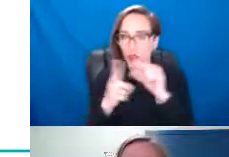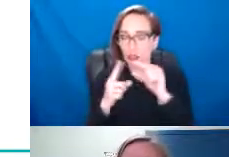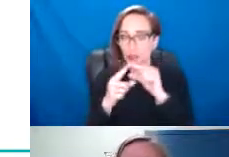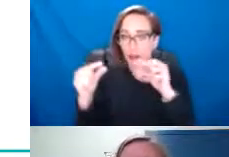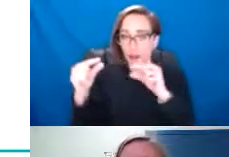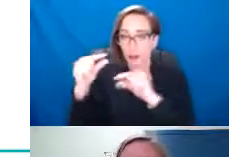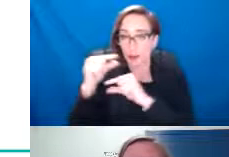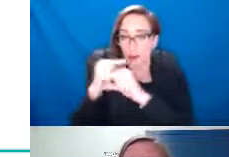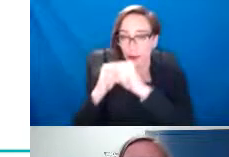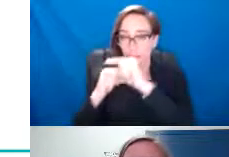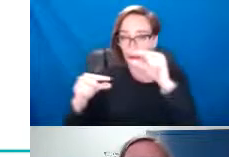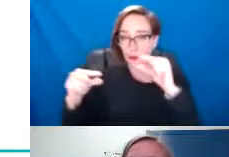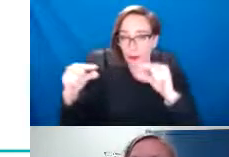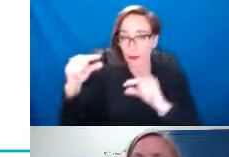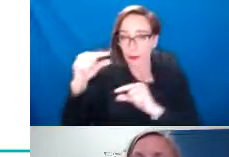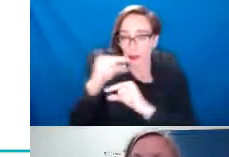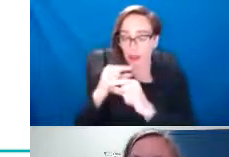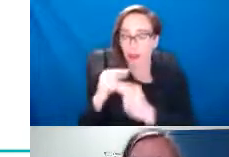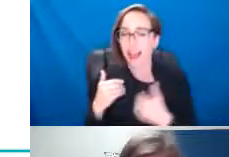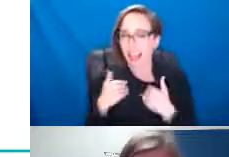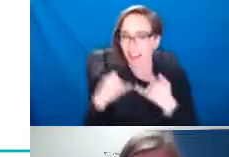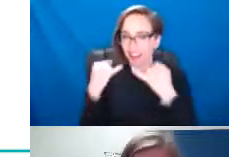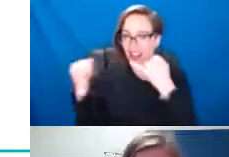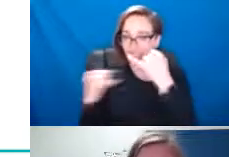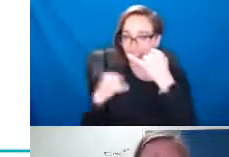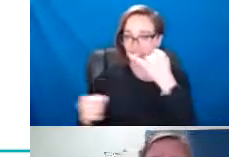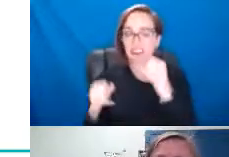trying to guide and to follow a line while reading.